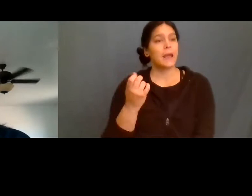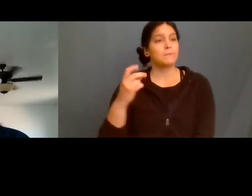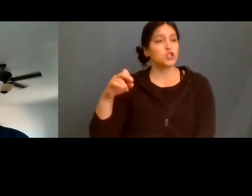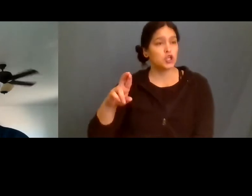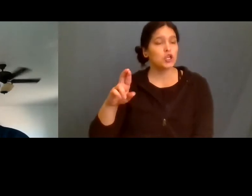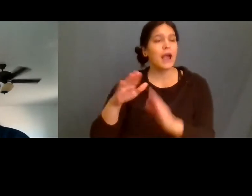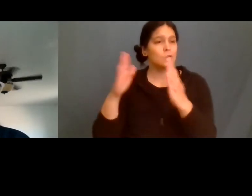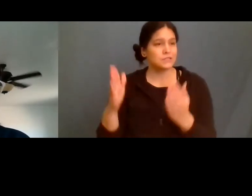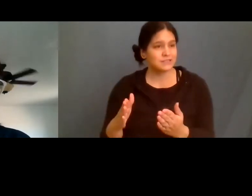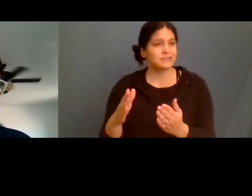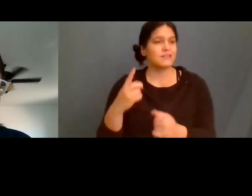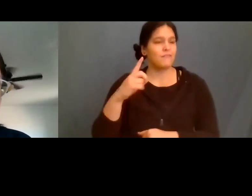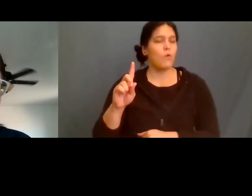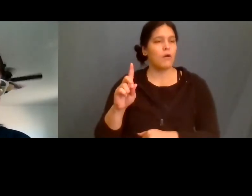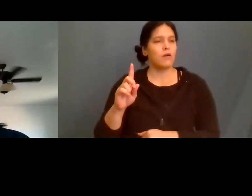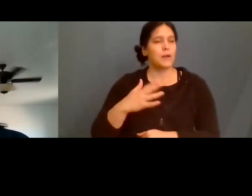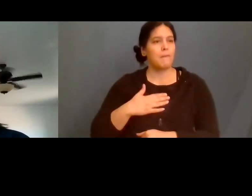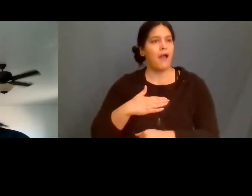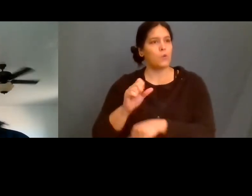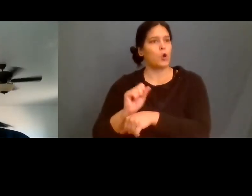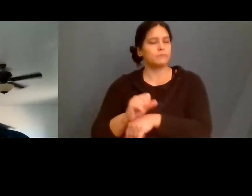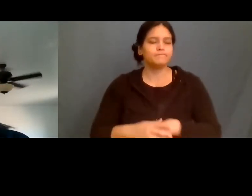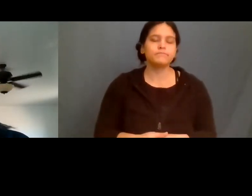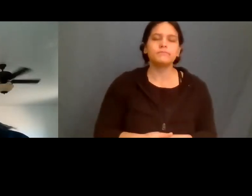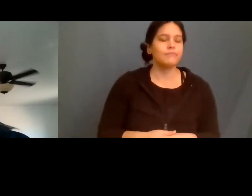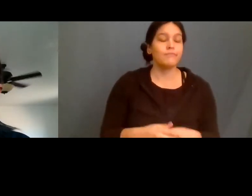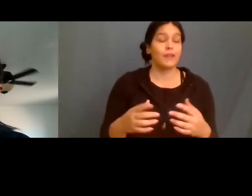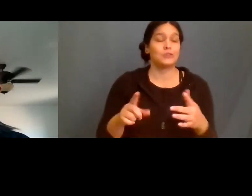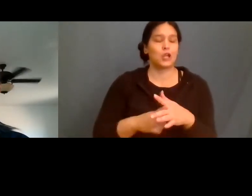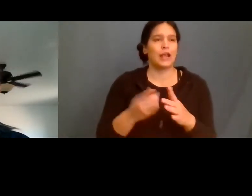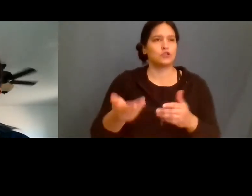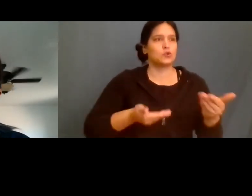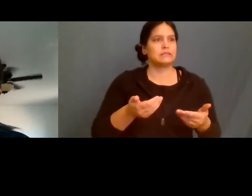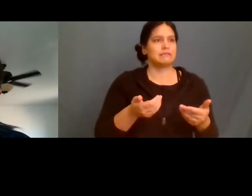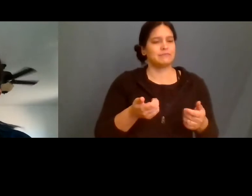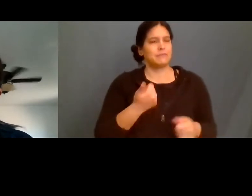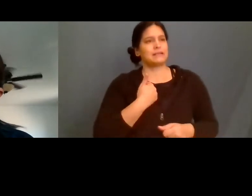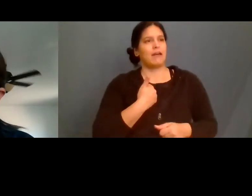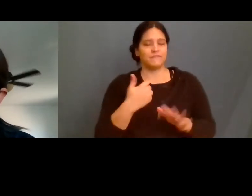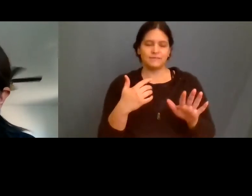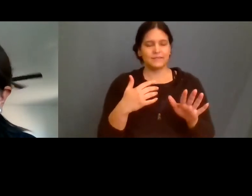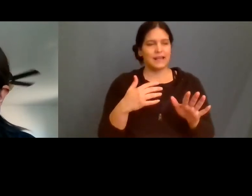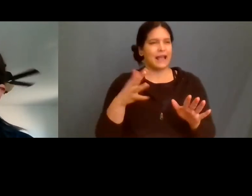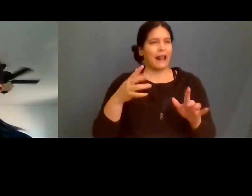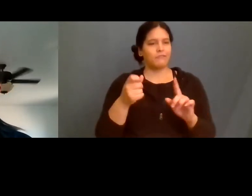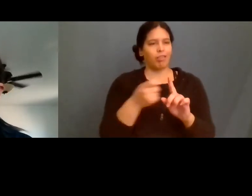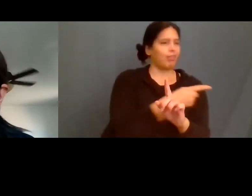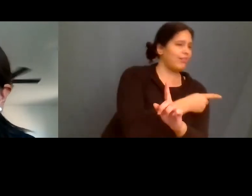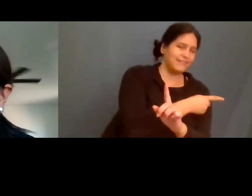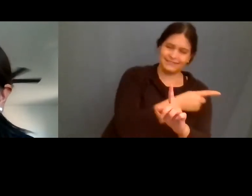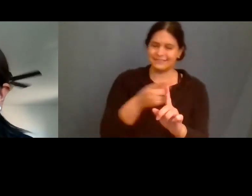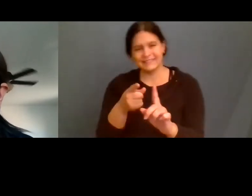I'll go back to introducing myself. I sort of got carried away and jumped the gun here. So I